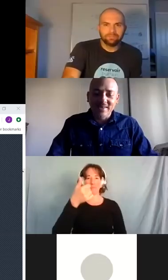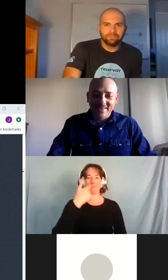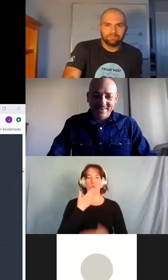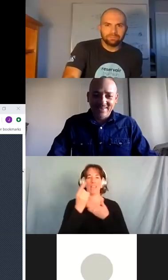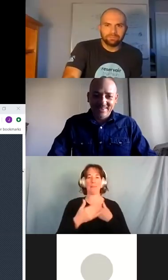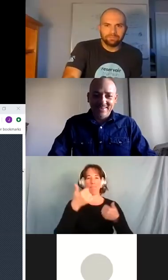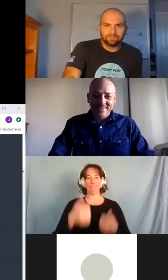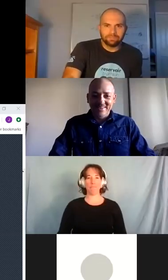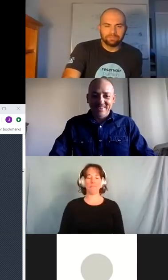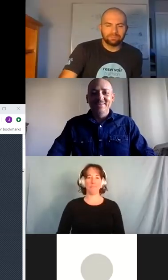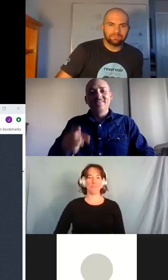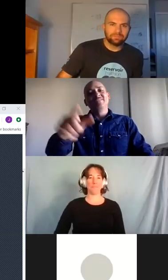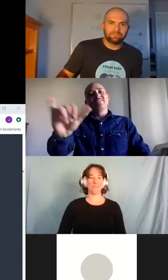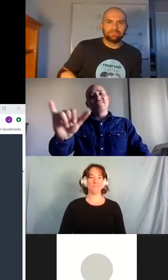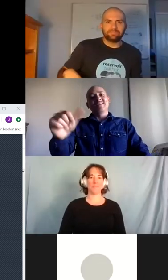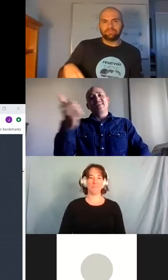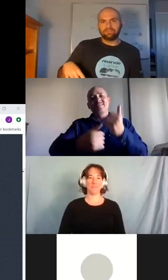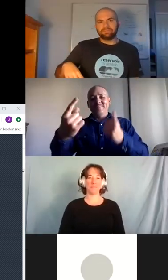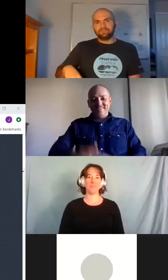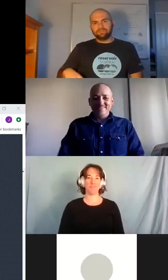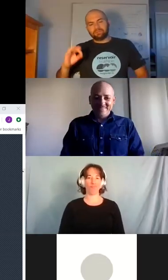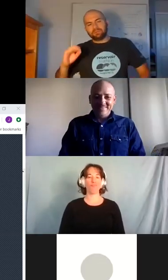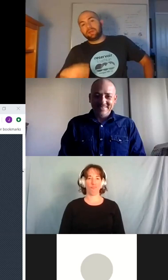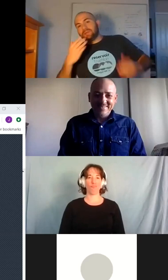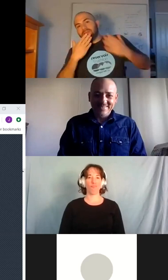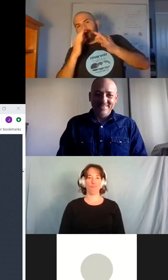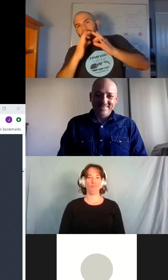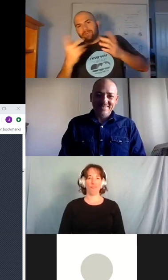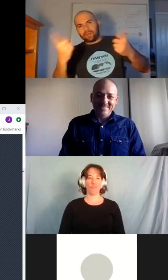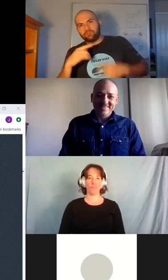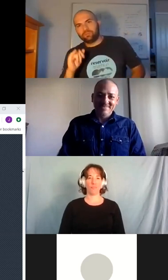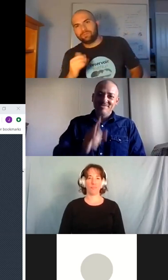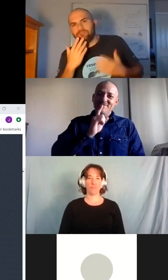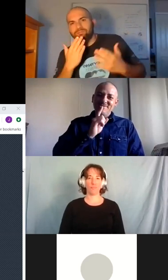weekend. Yeah, you too, everybody. All right.